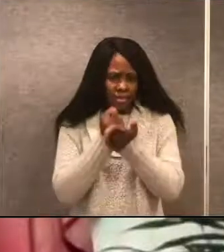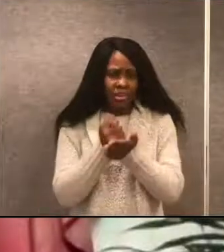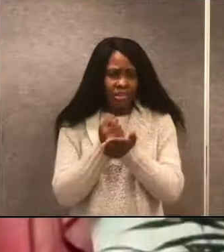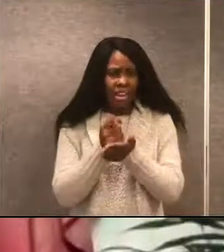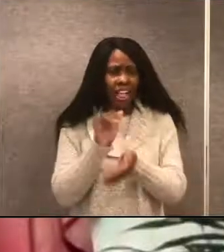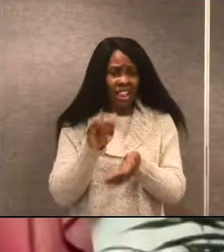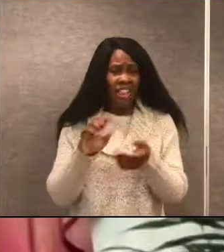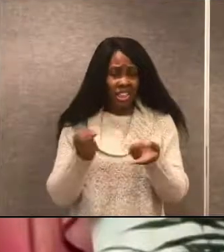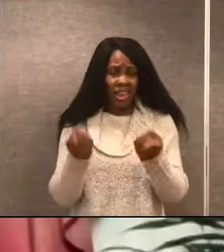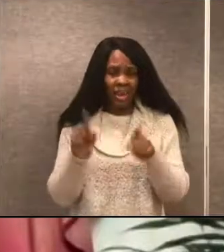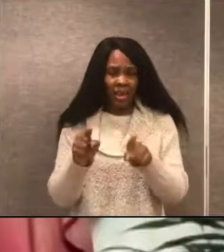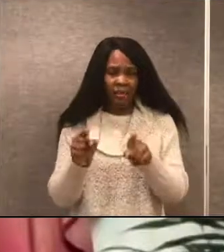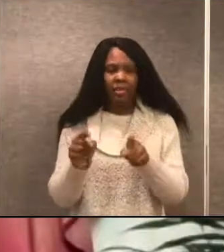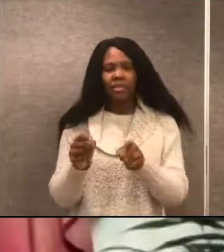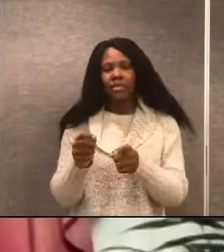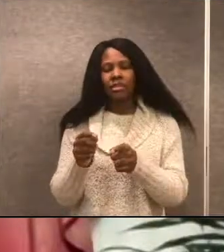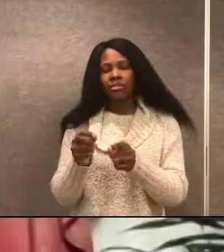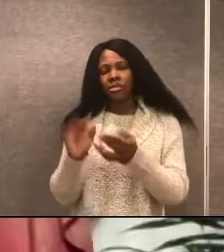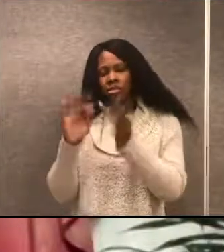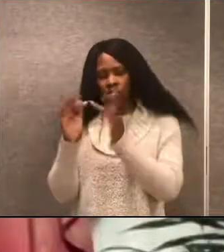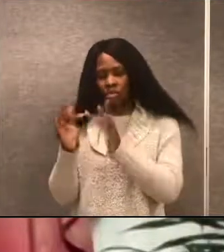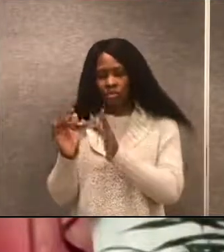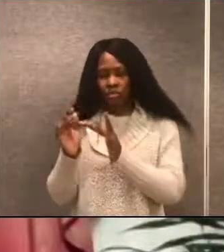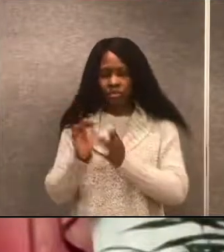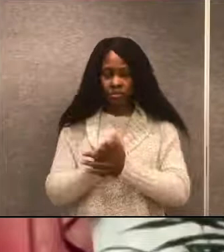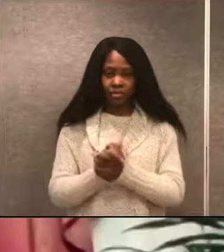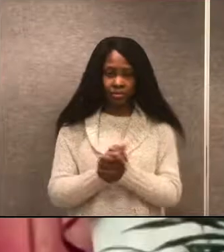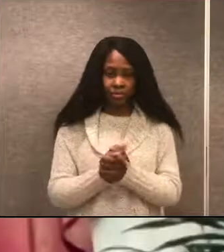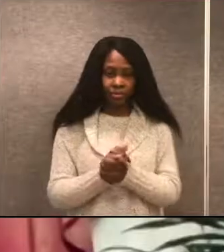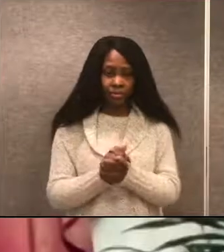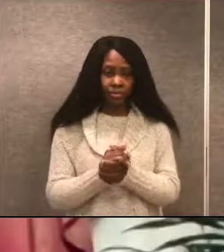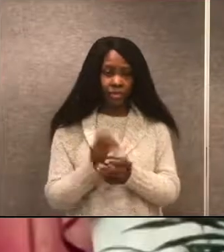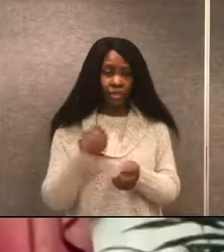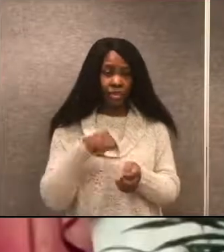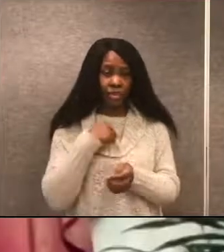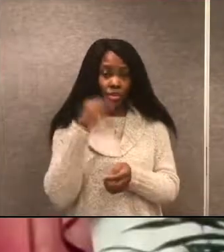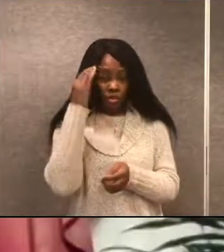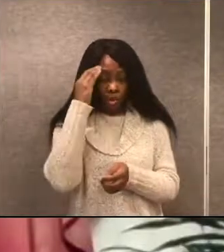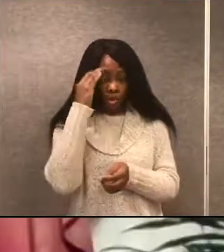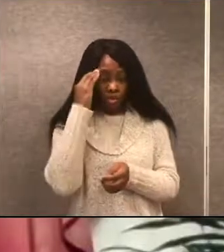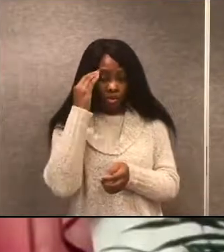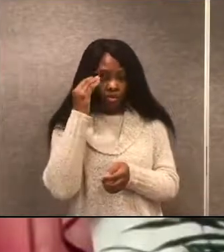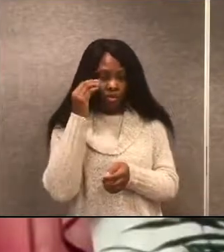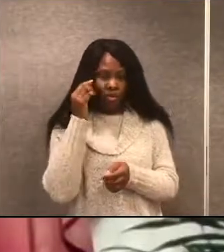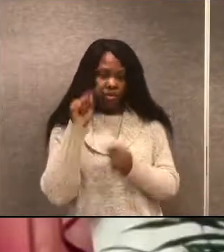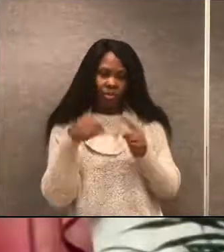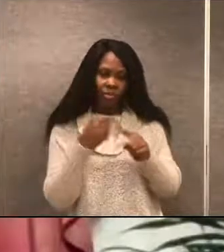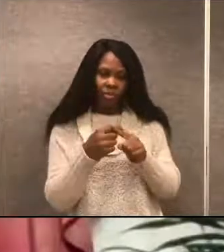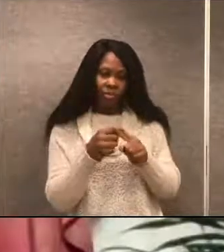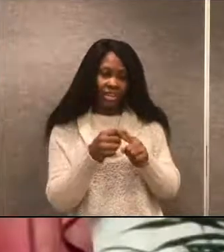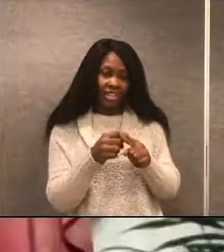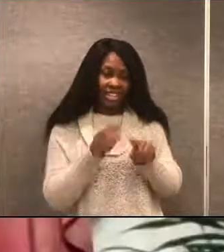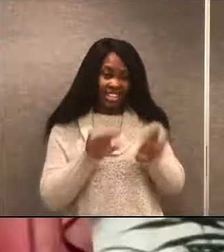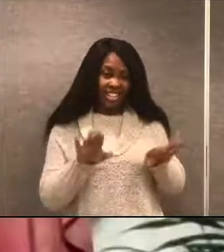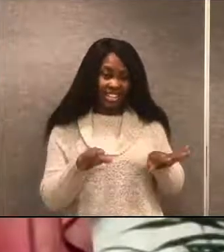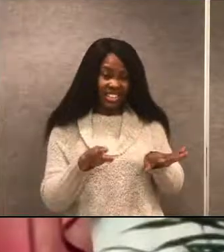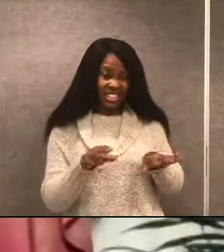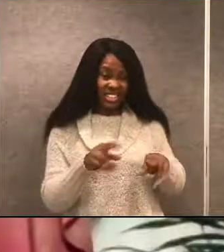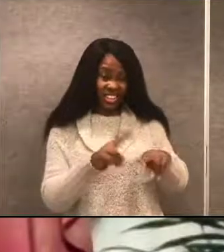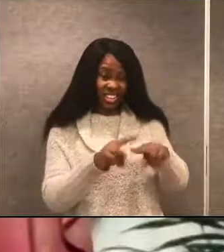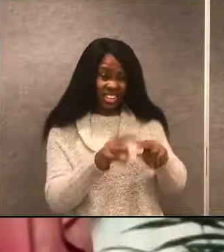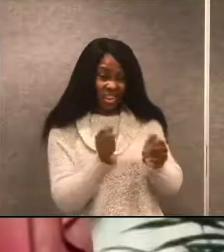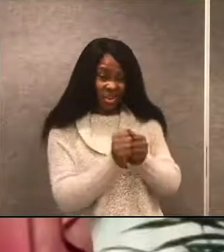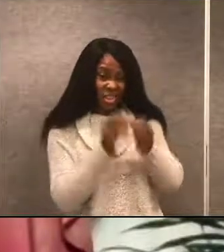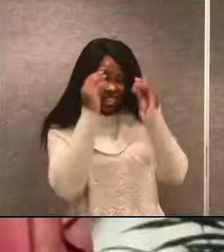will go without the services, it's just that we know that when kids are right there with you, they're more apt to really catch on. So,